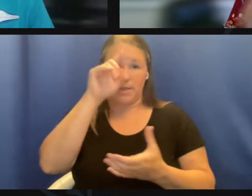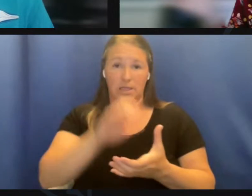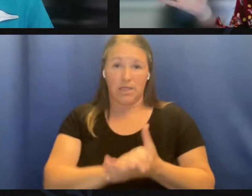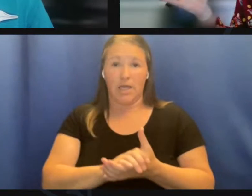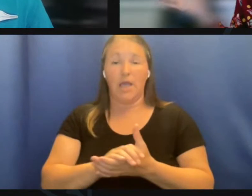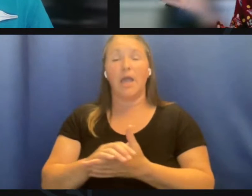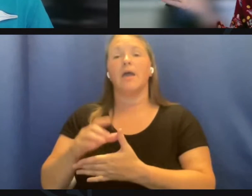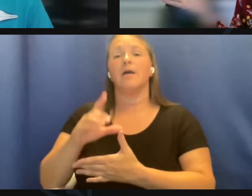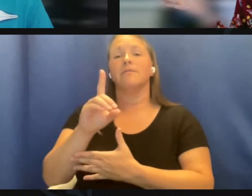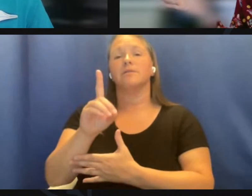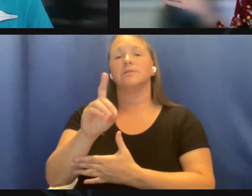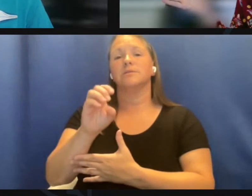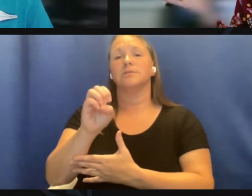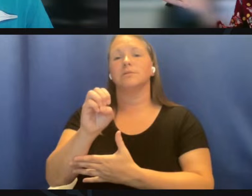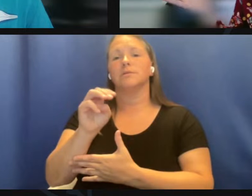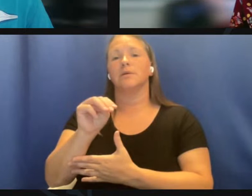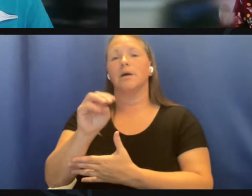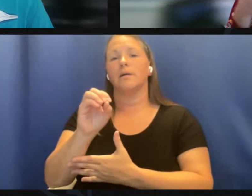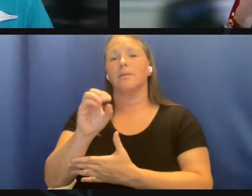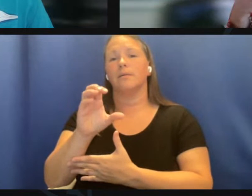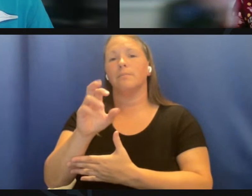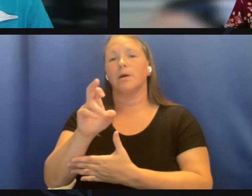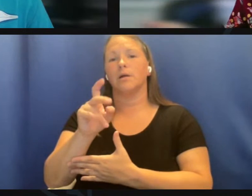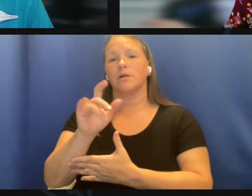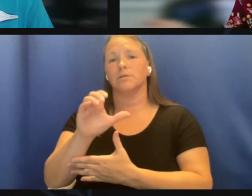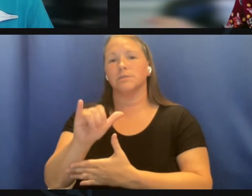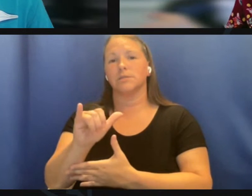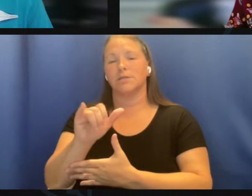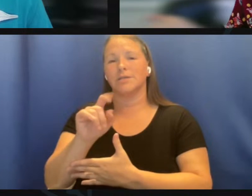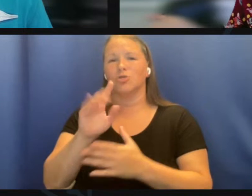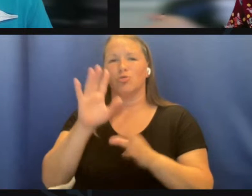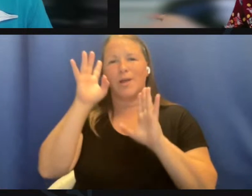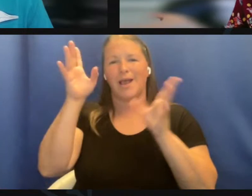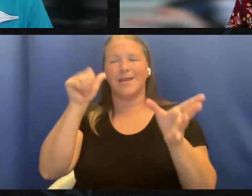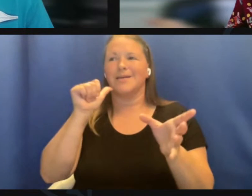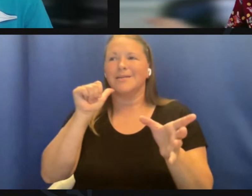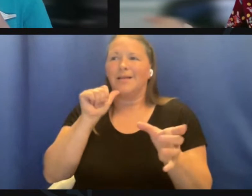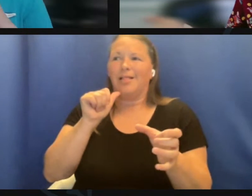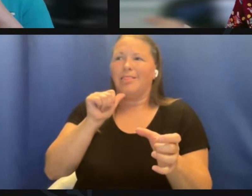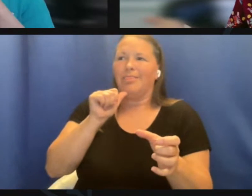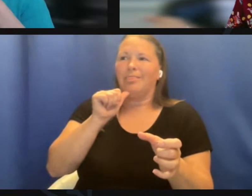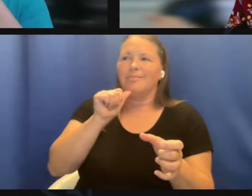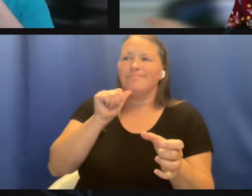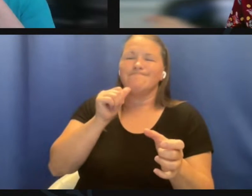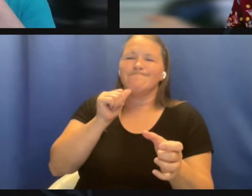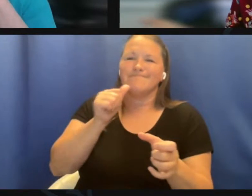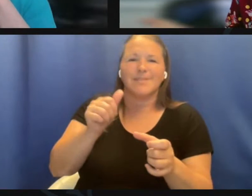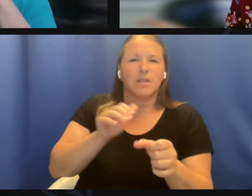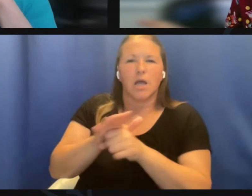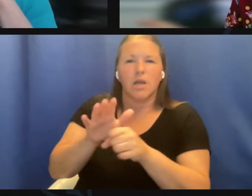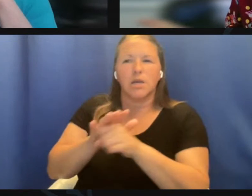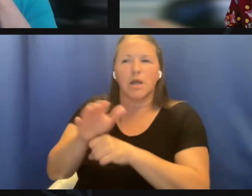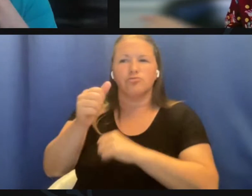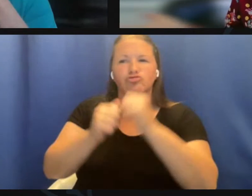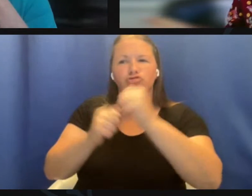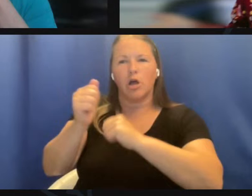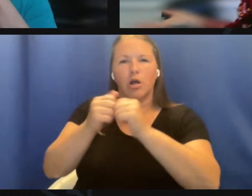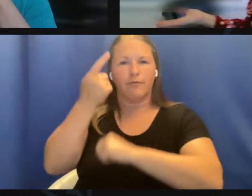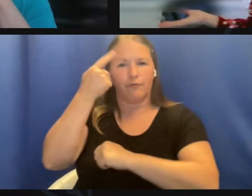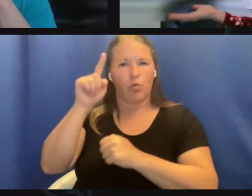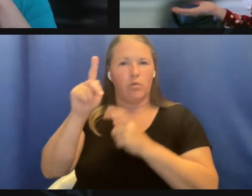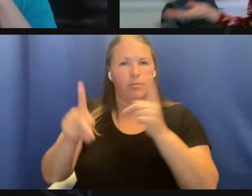a lack of structure for people. And Lafayette was a great champion of democracy. You know, he's a